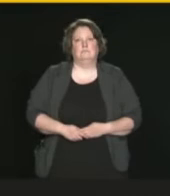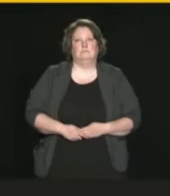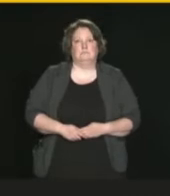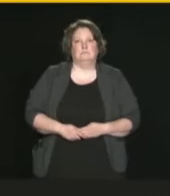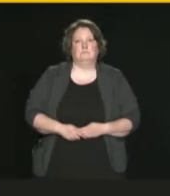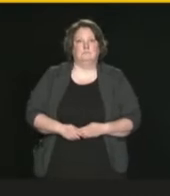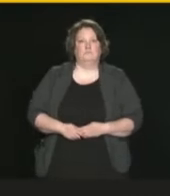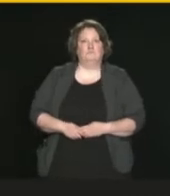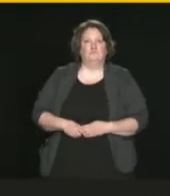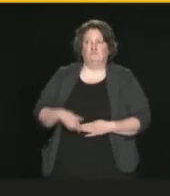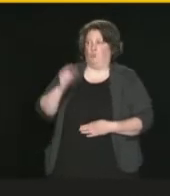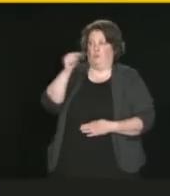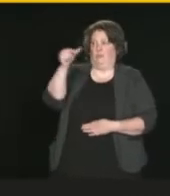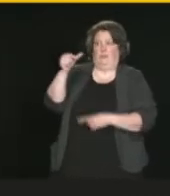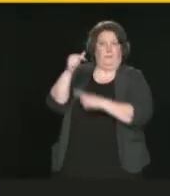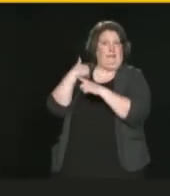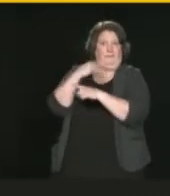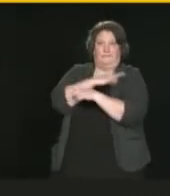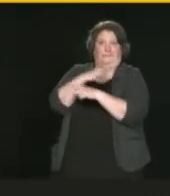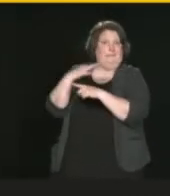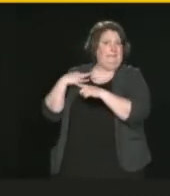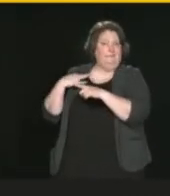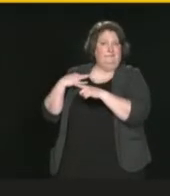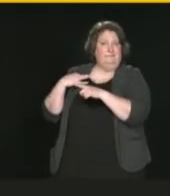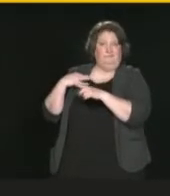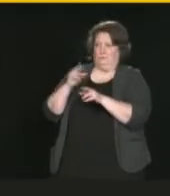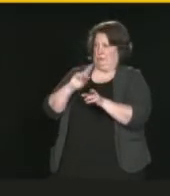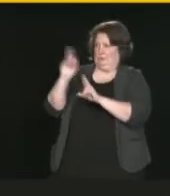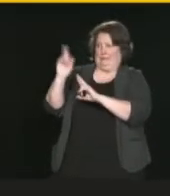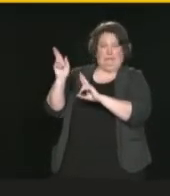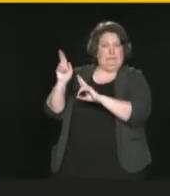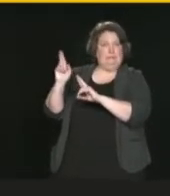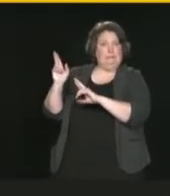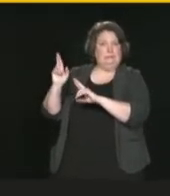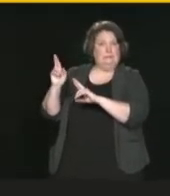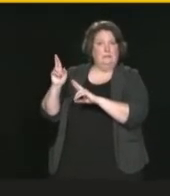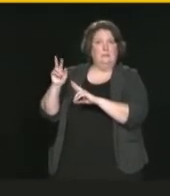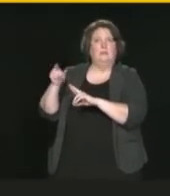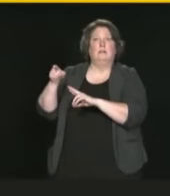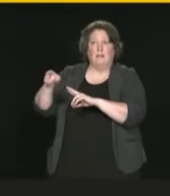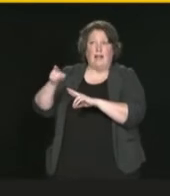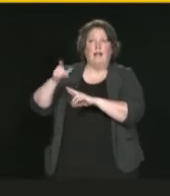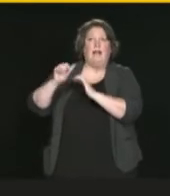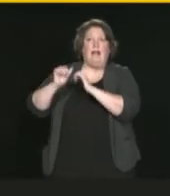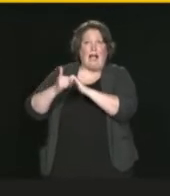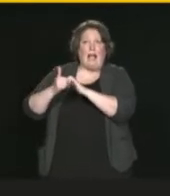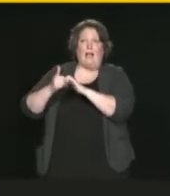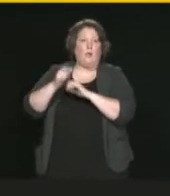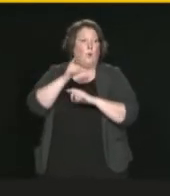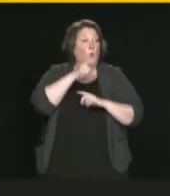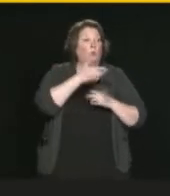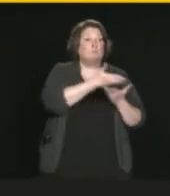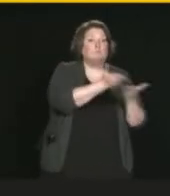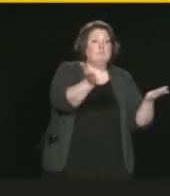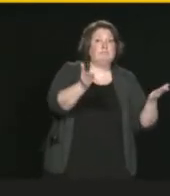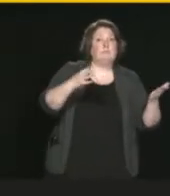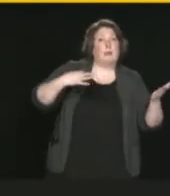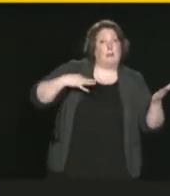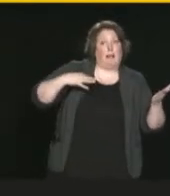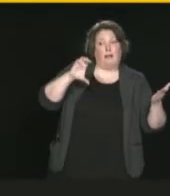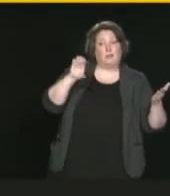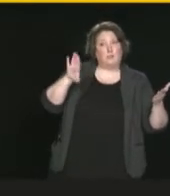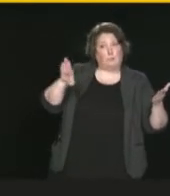to be able to get that money out the door and apply the CERB the way it was supposed to be applied. We have been working with